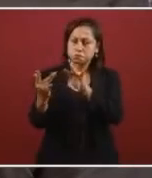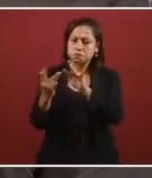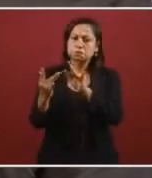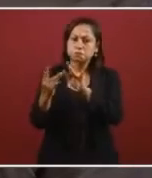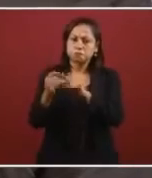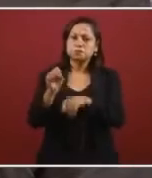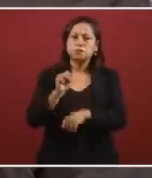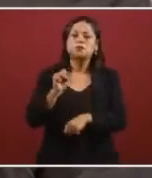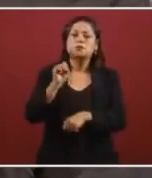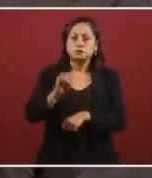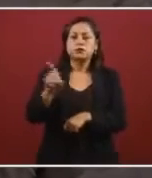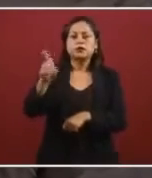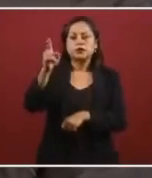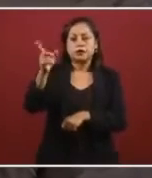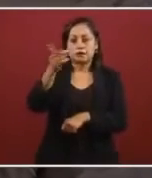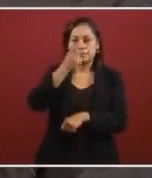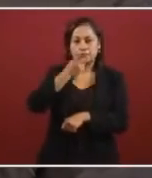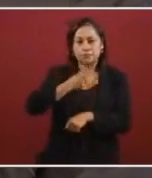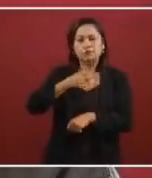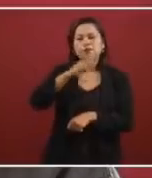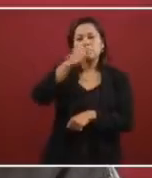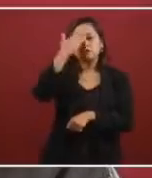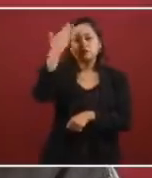uh information with the